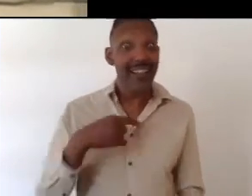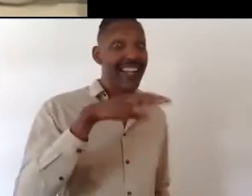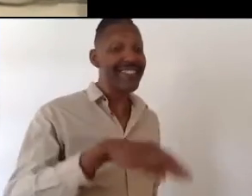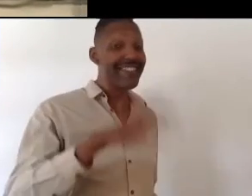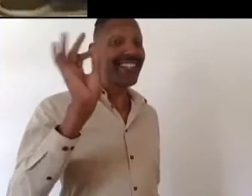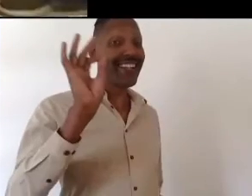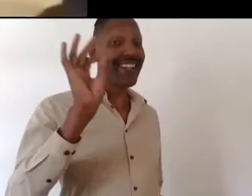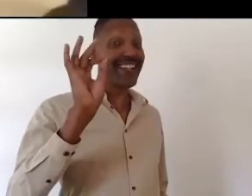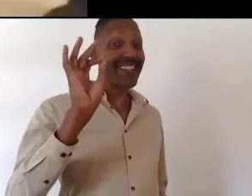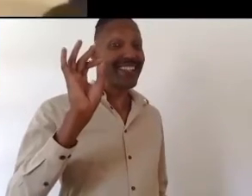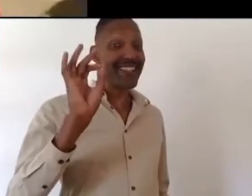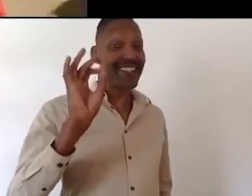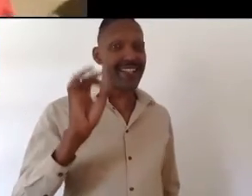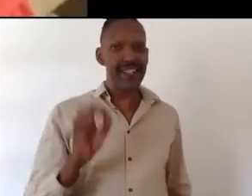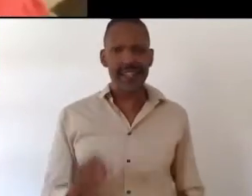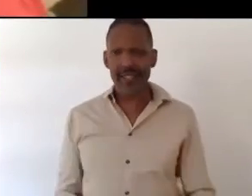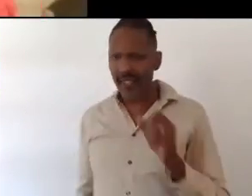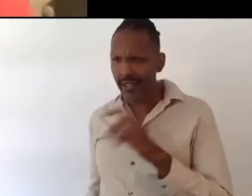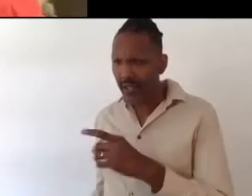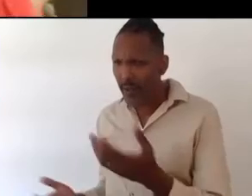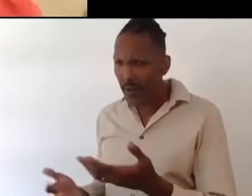It went down.